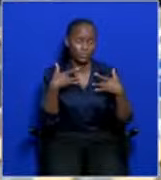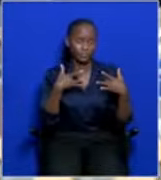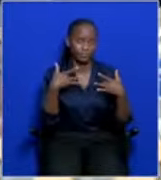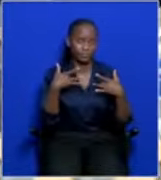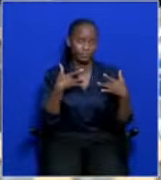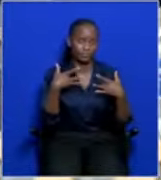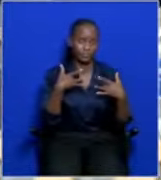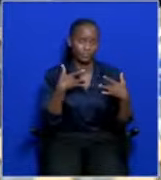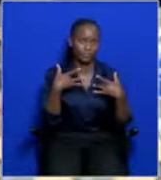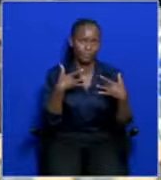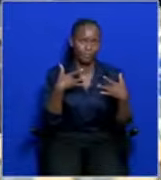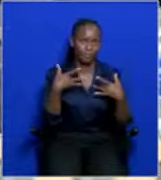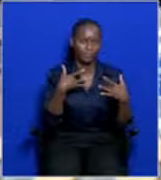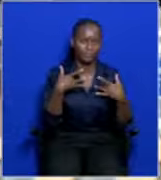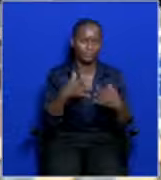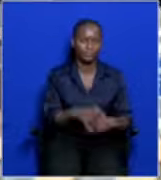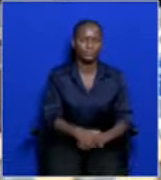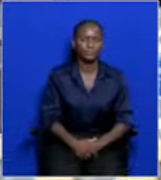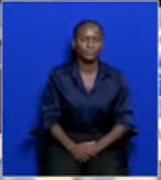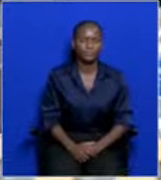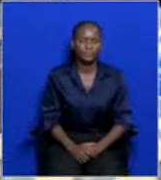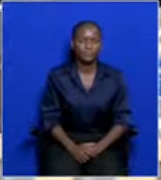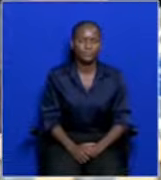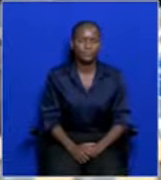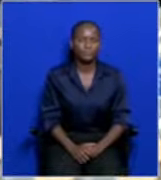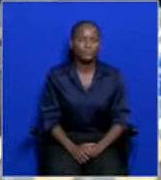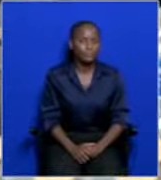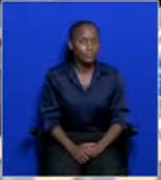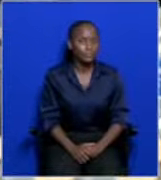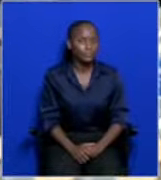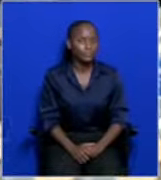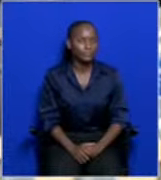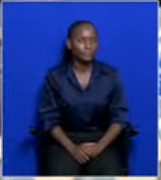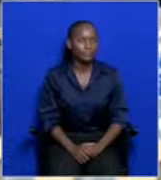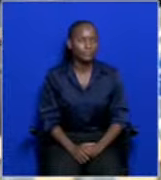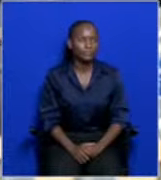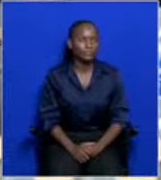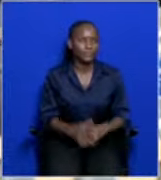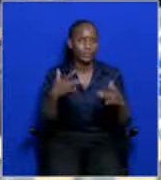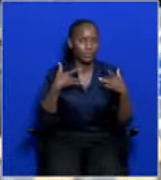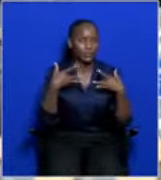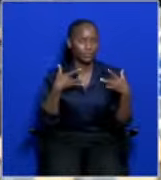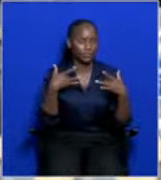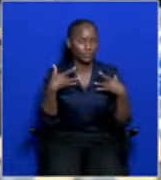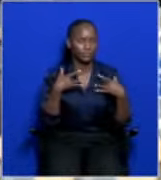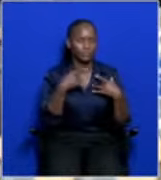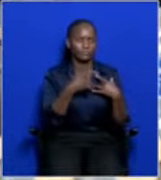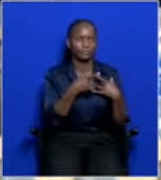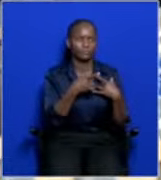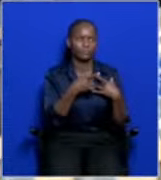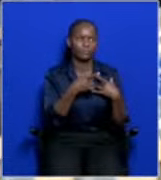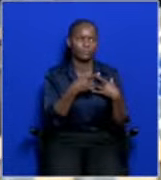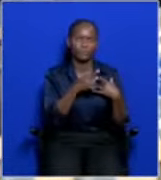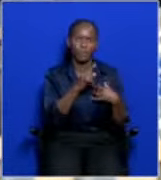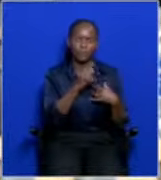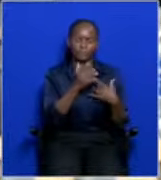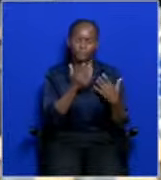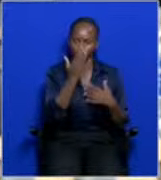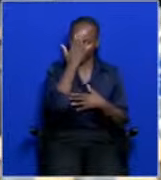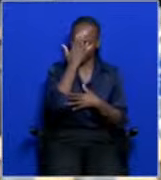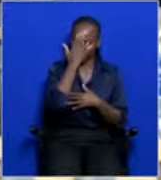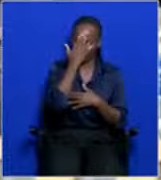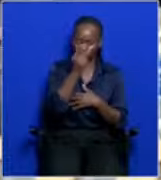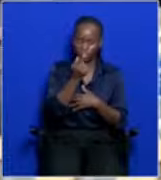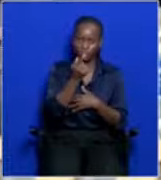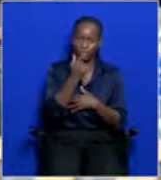could meet up with an EMPD officer,